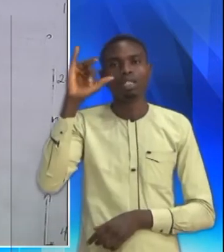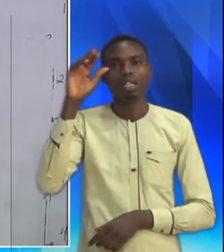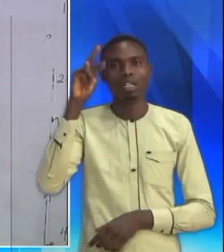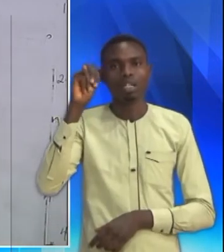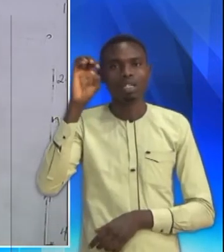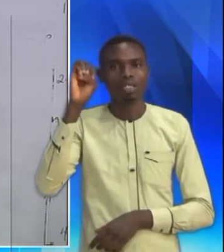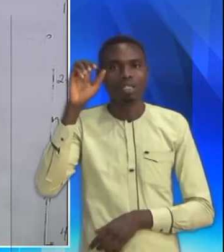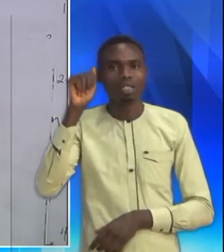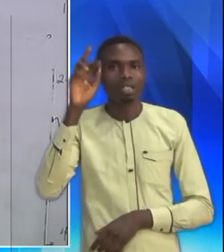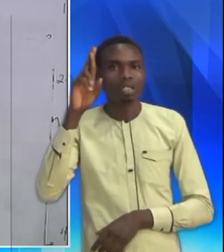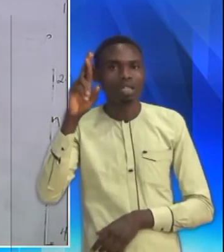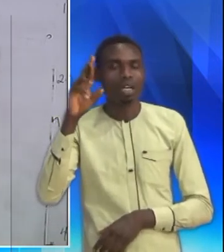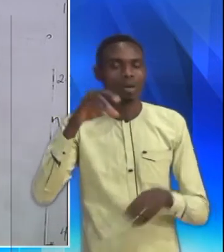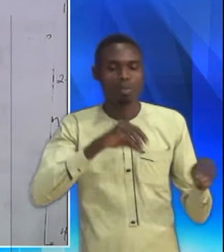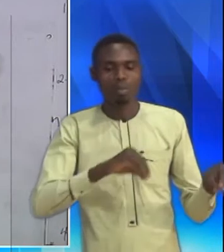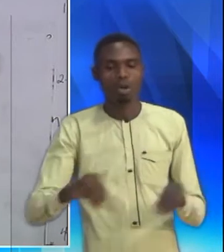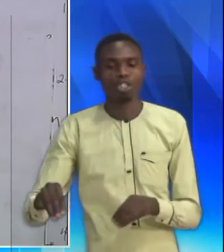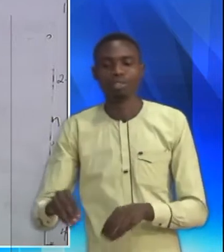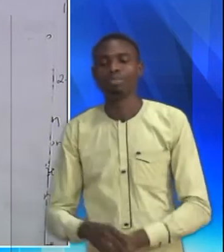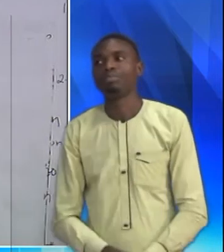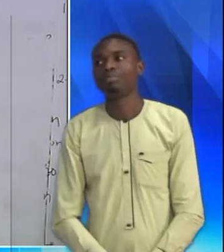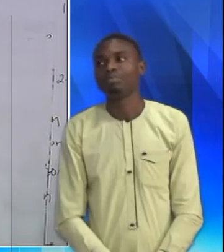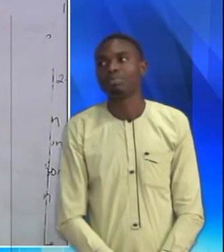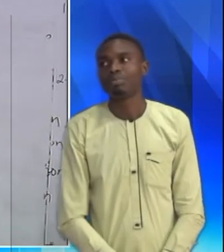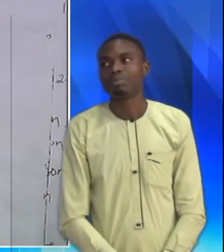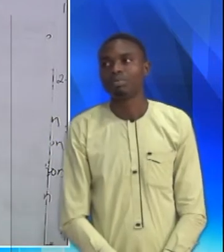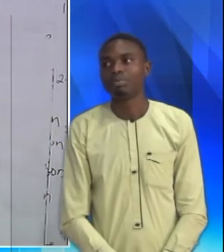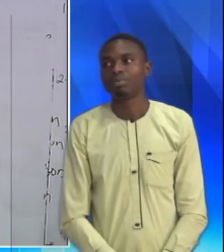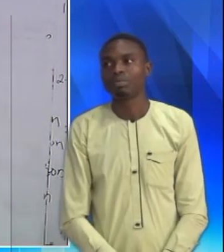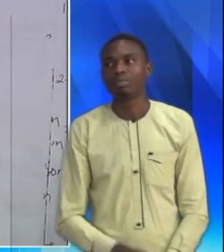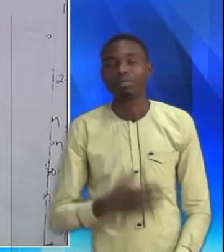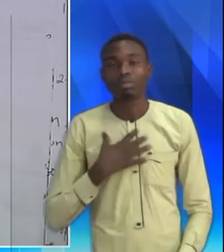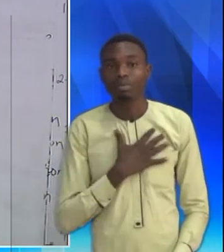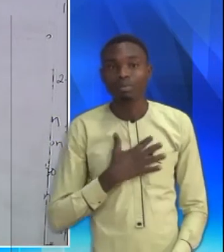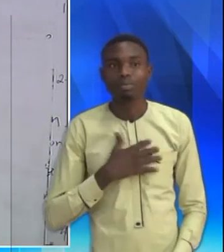motion. Please, I'm going to reserve this